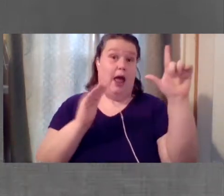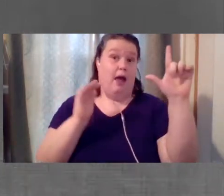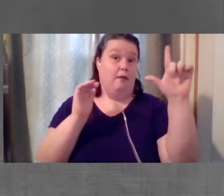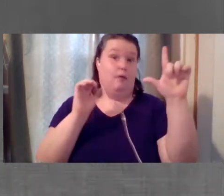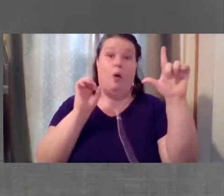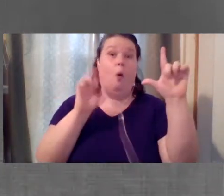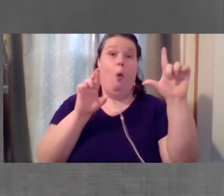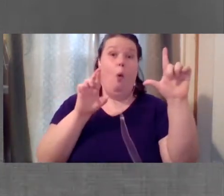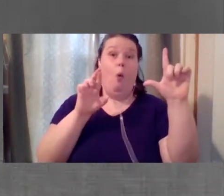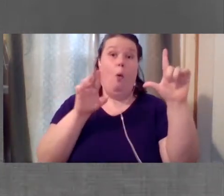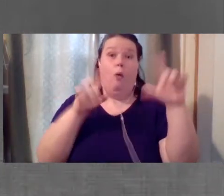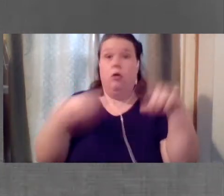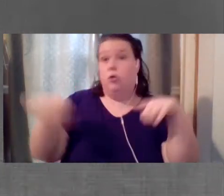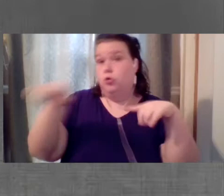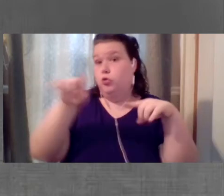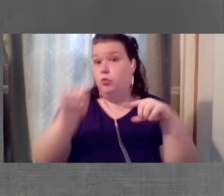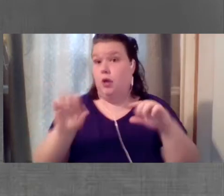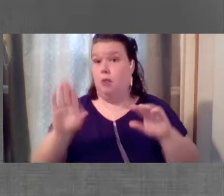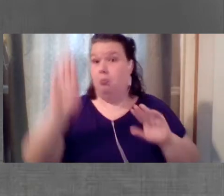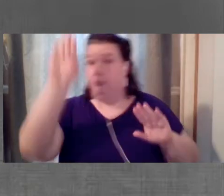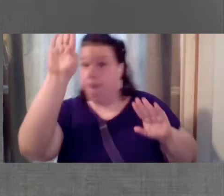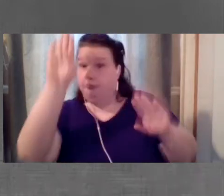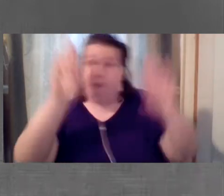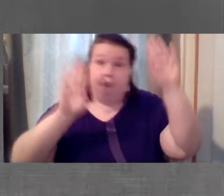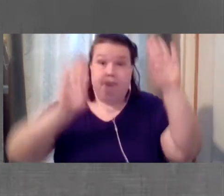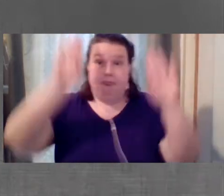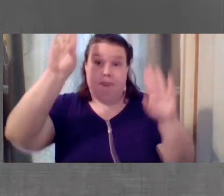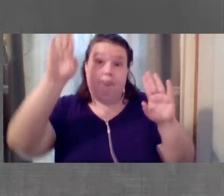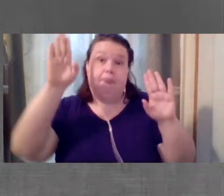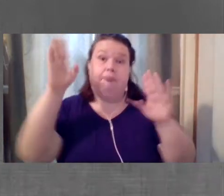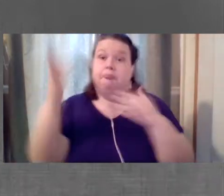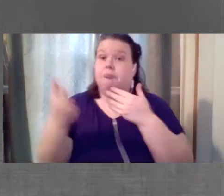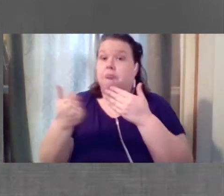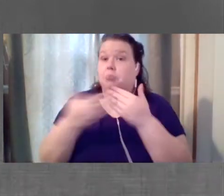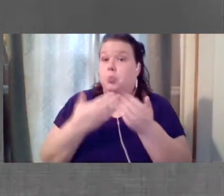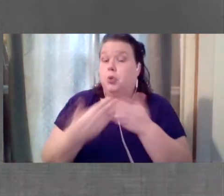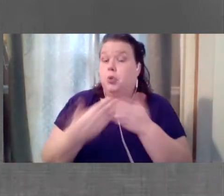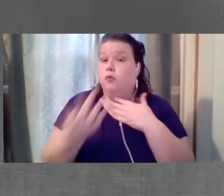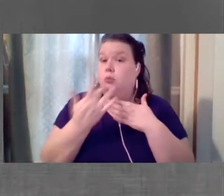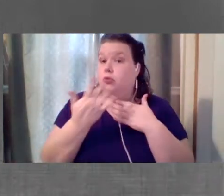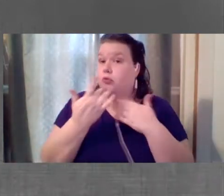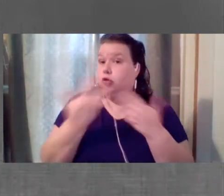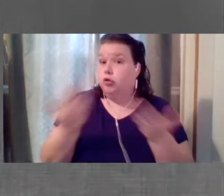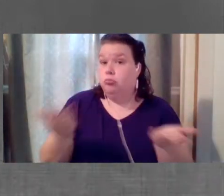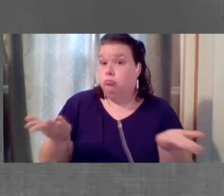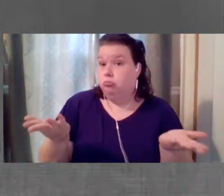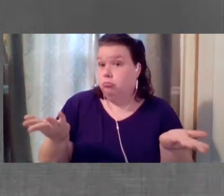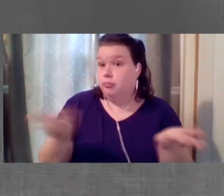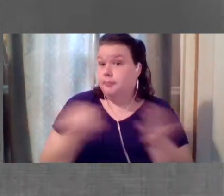raise hands and I can call on you. However, you all want to participate.